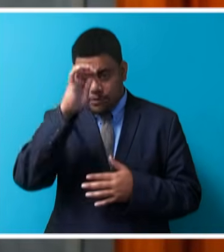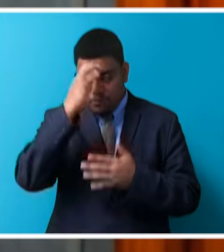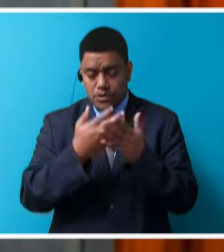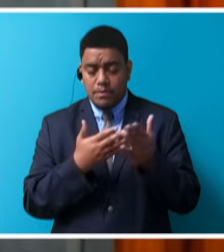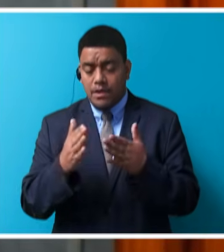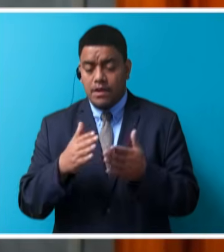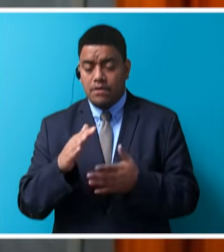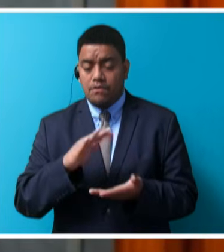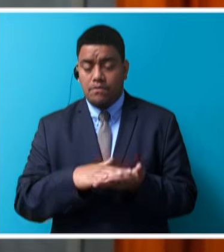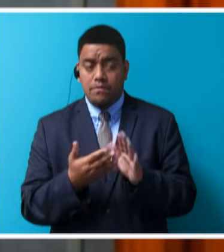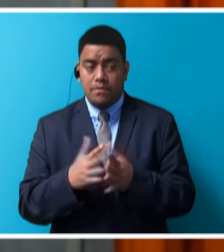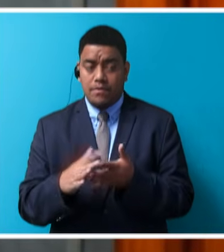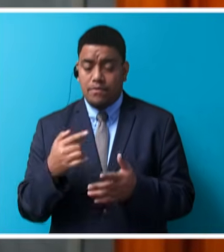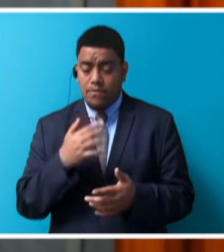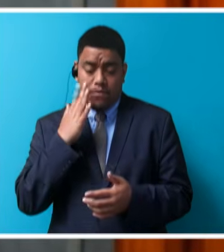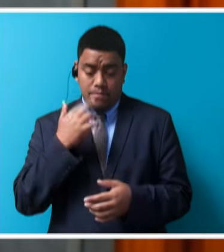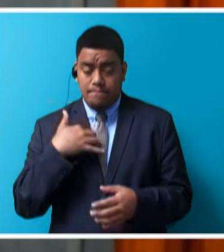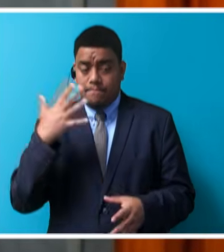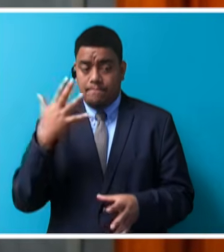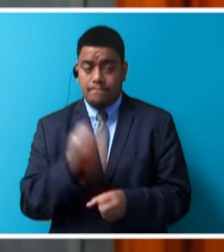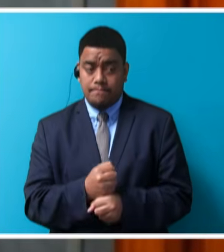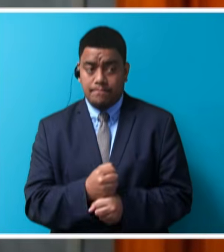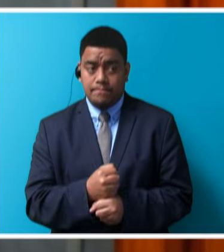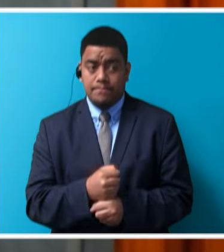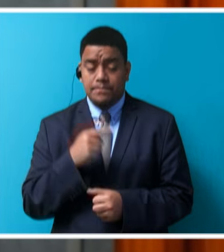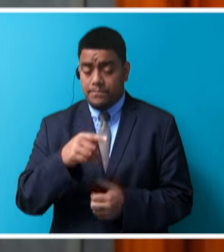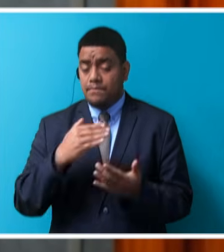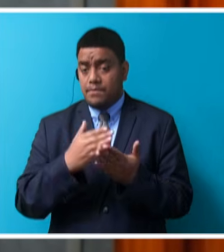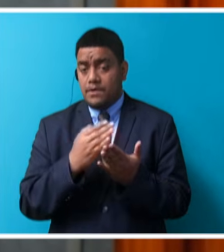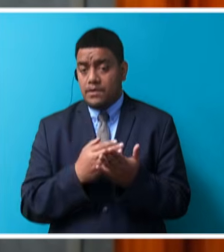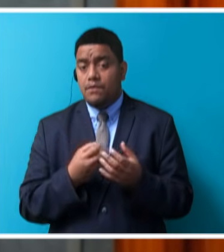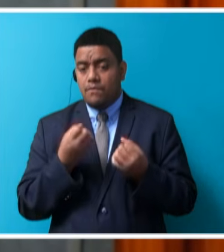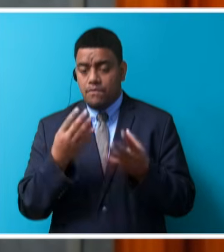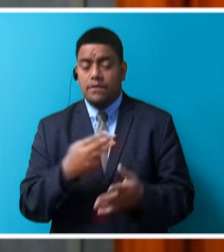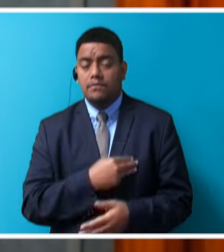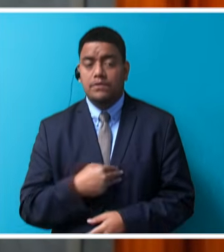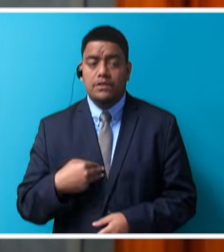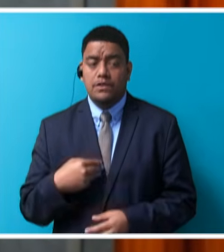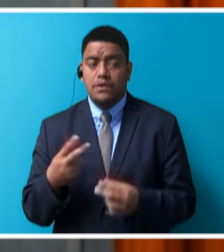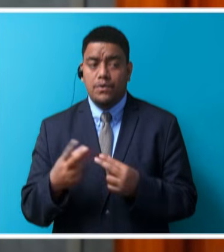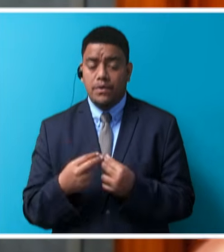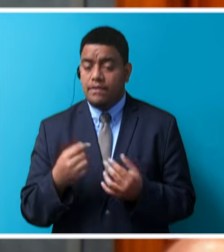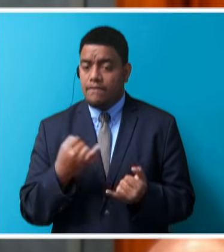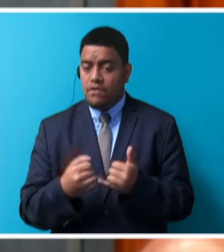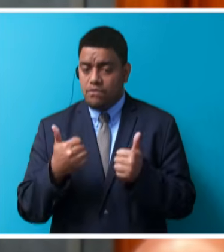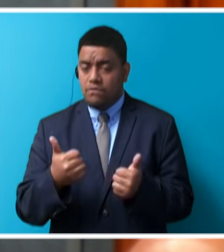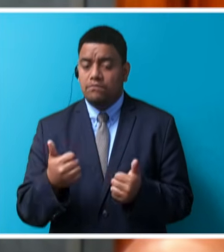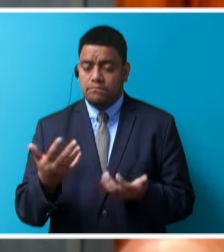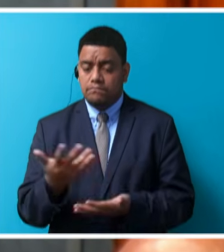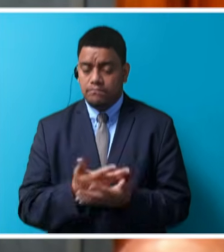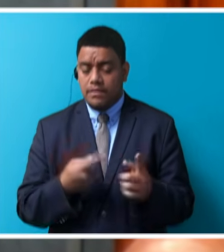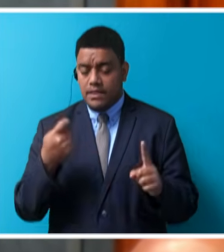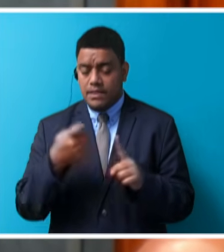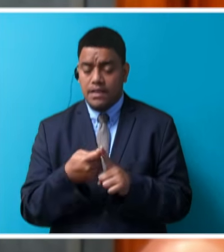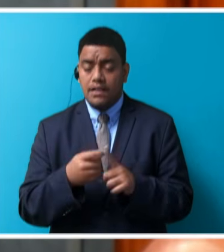In conclusion, Mr. Speaker, sir, this budget provides the ministry with a realistic platform to deliver targeted